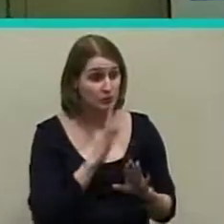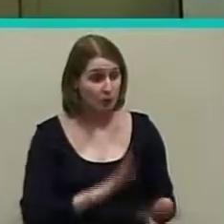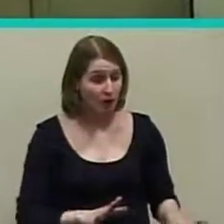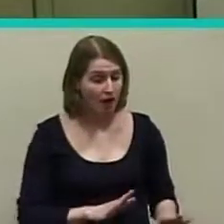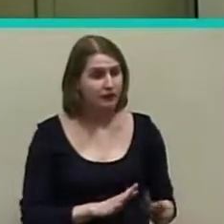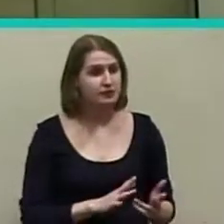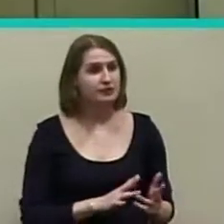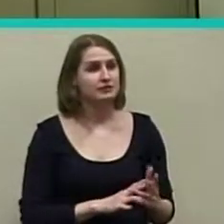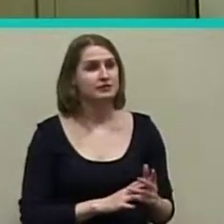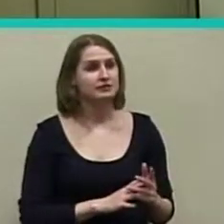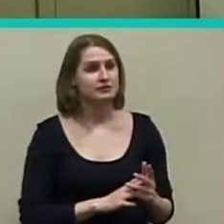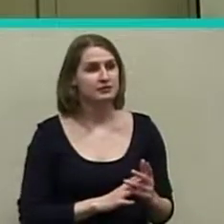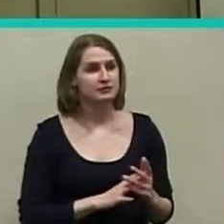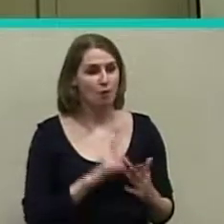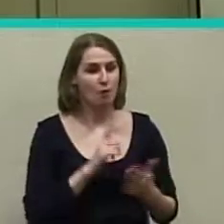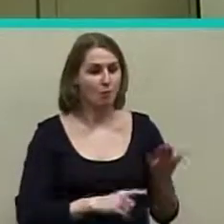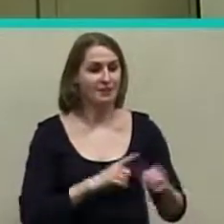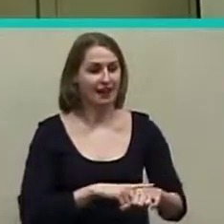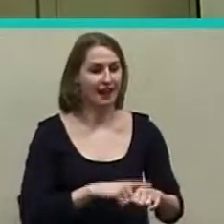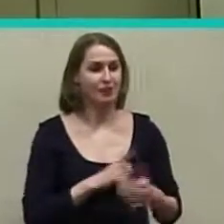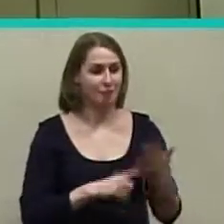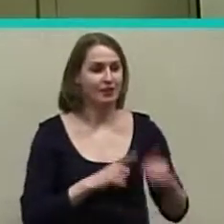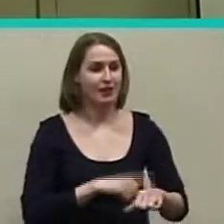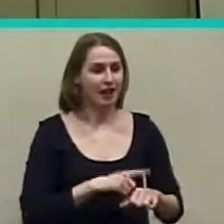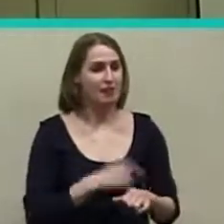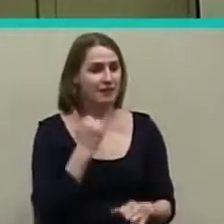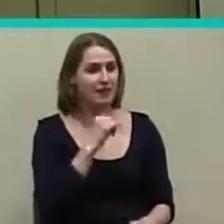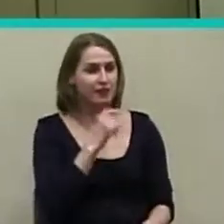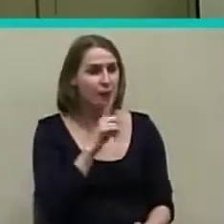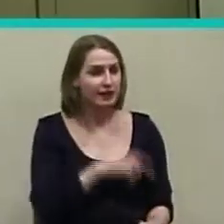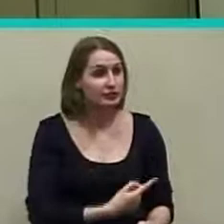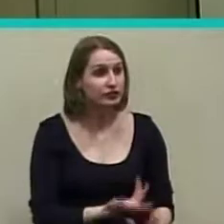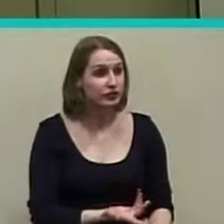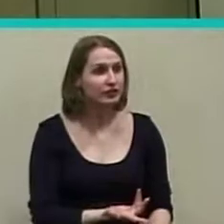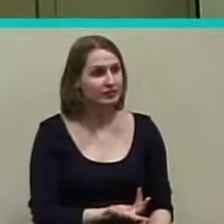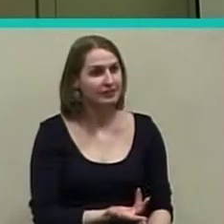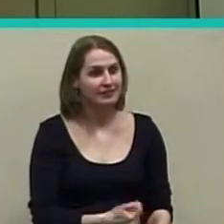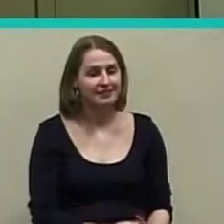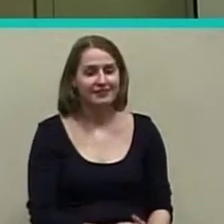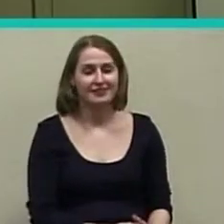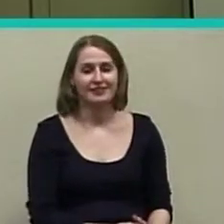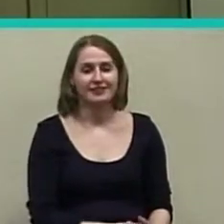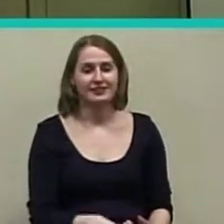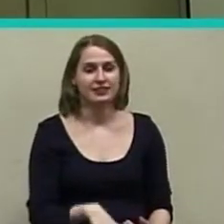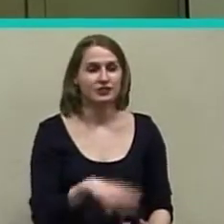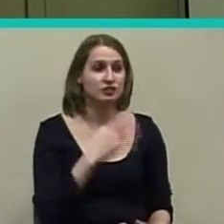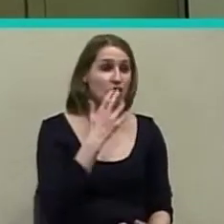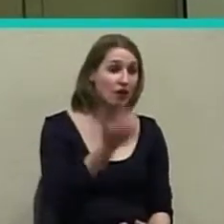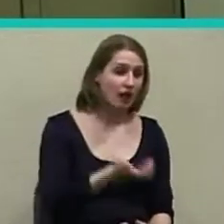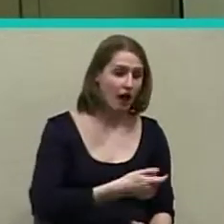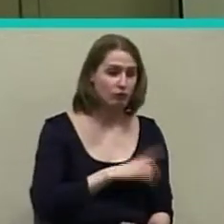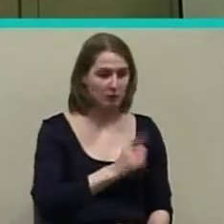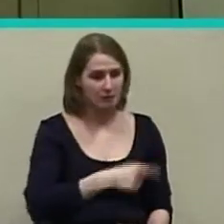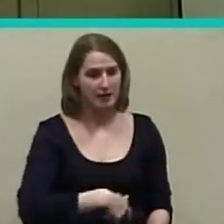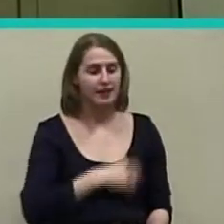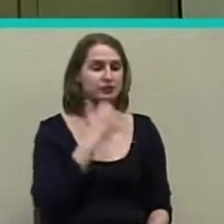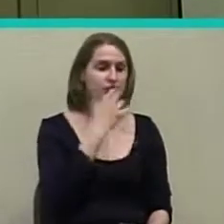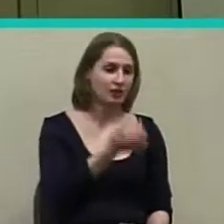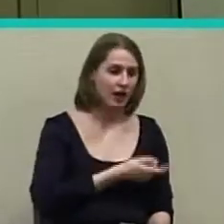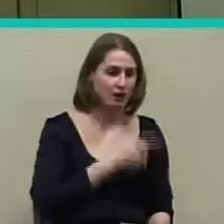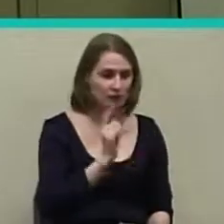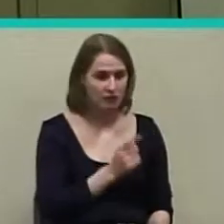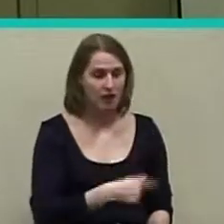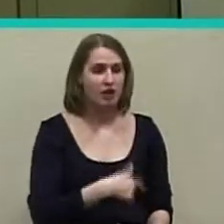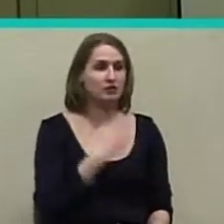I don't, he's going to go, what's for lunch? What's for lunch? What's for lunch? Right? Talk out, reprimand, talk out nothing, talk out